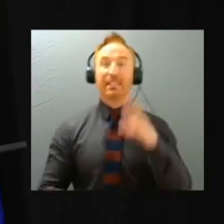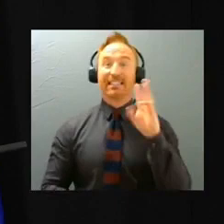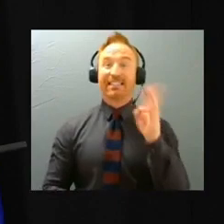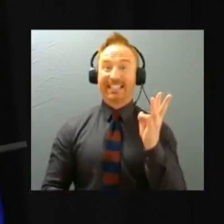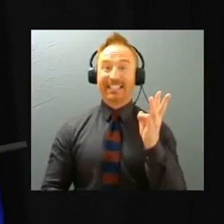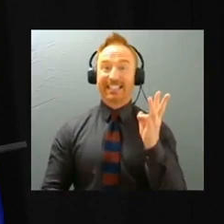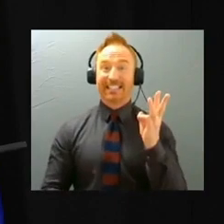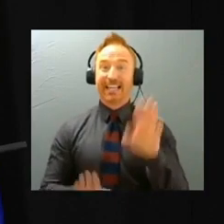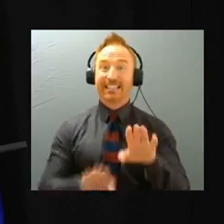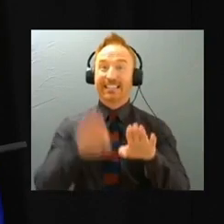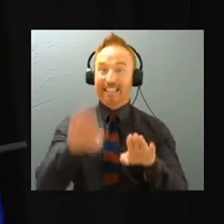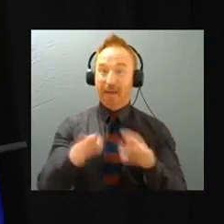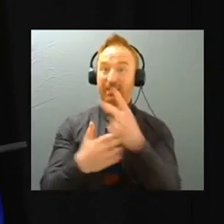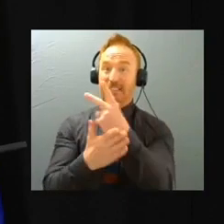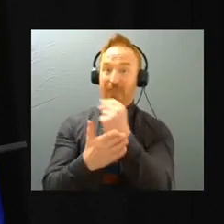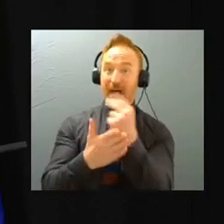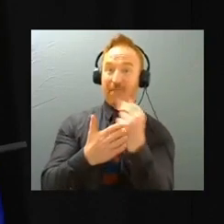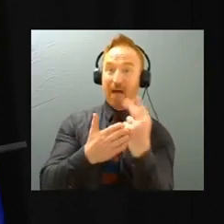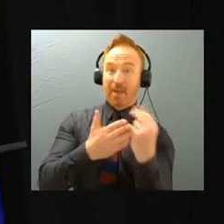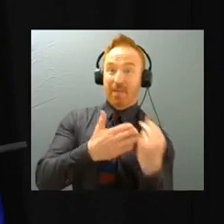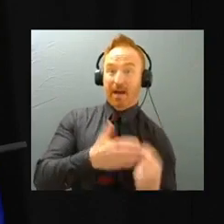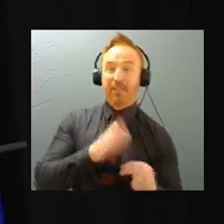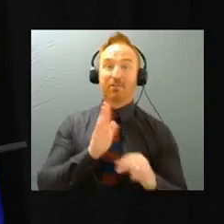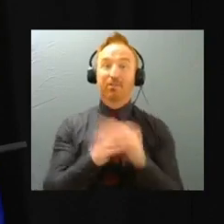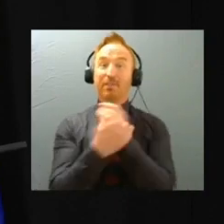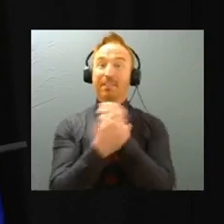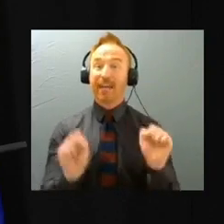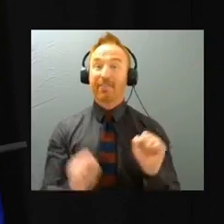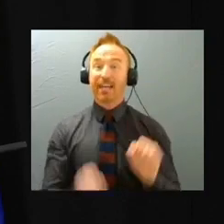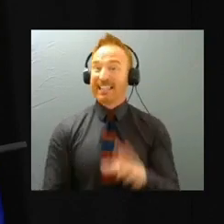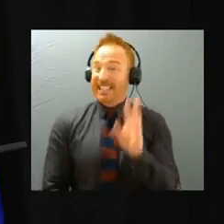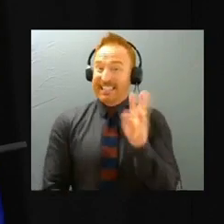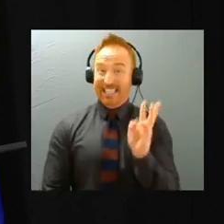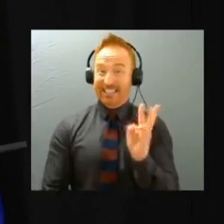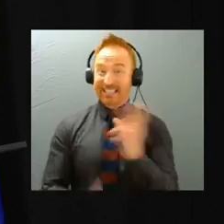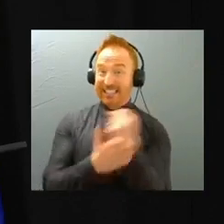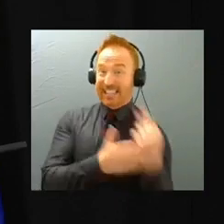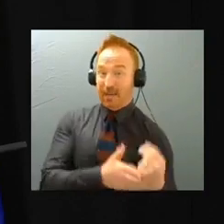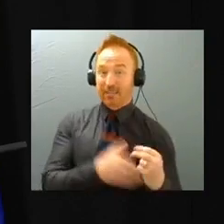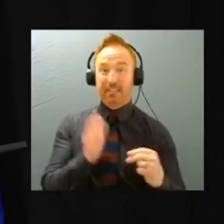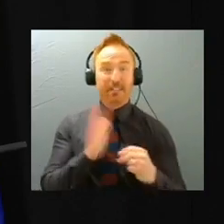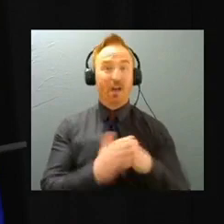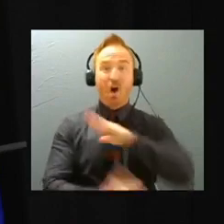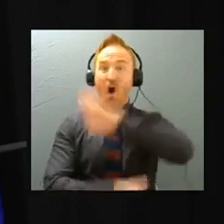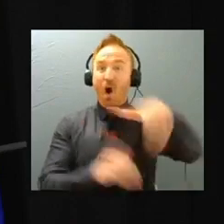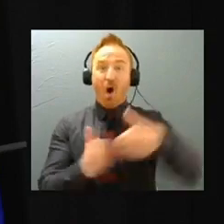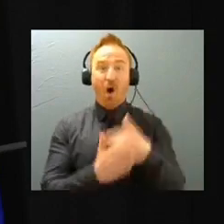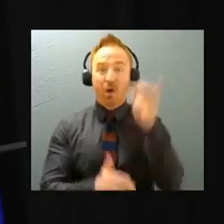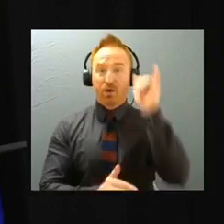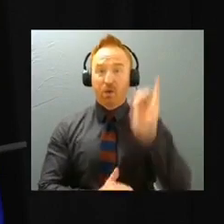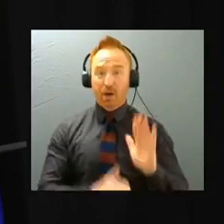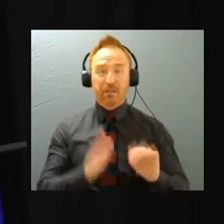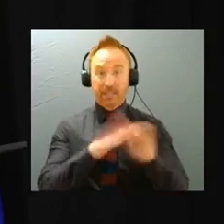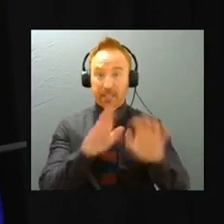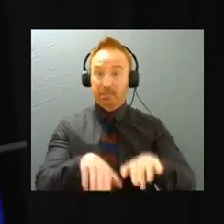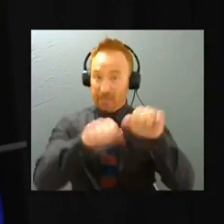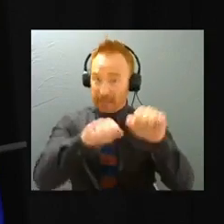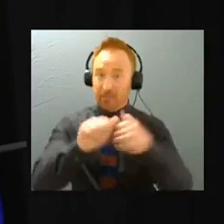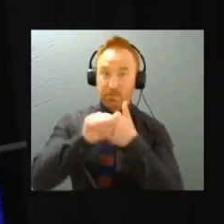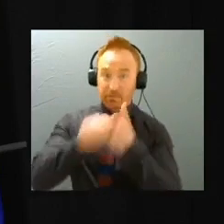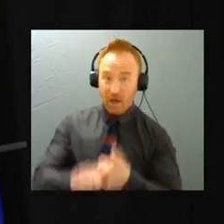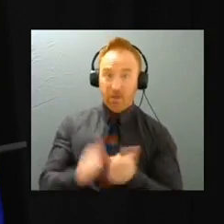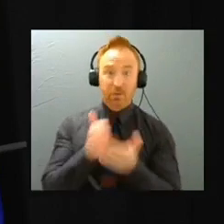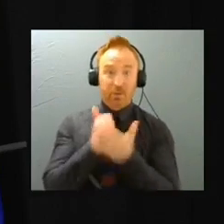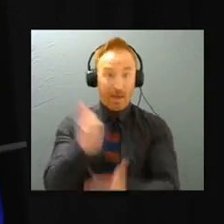safe. These are 6 steps every Yukoner can take to help themselves and others